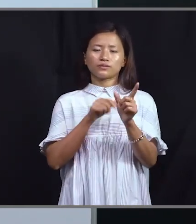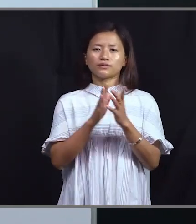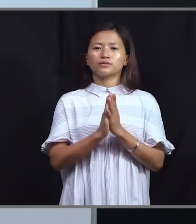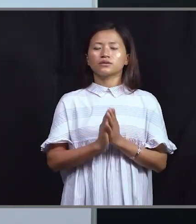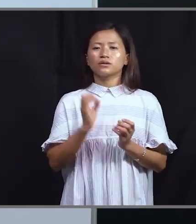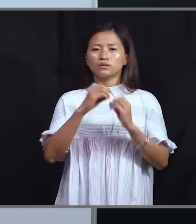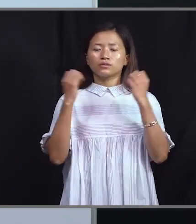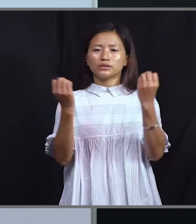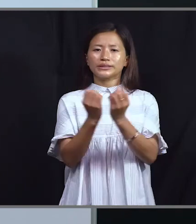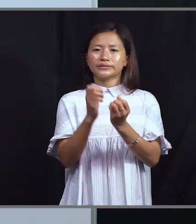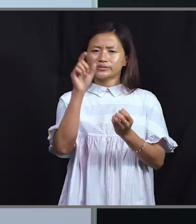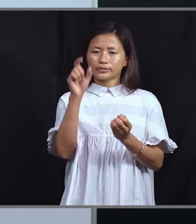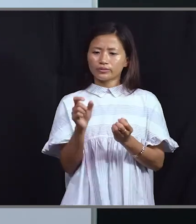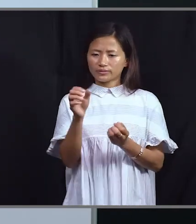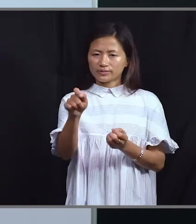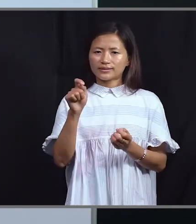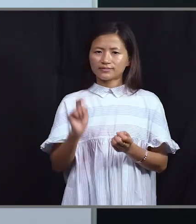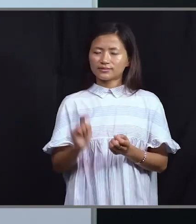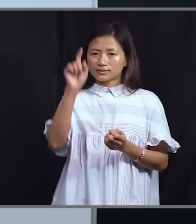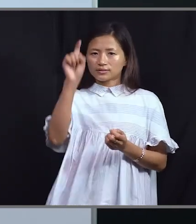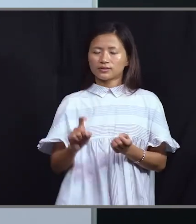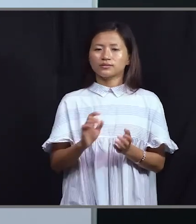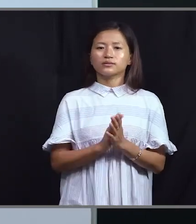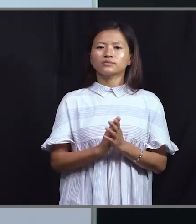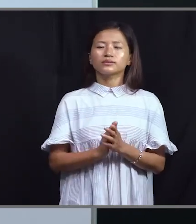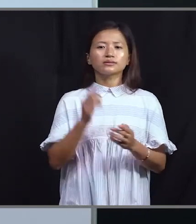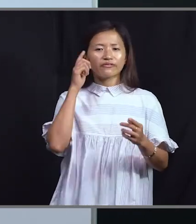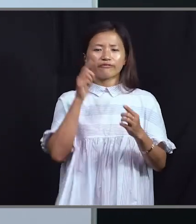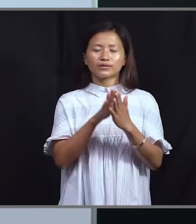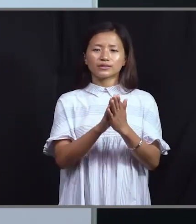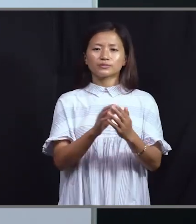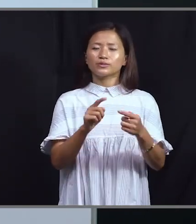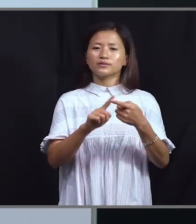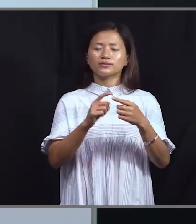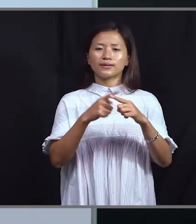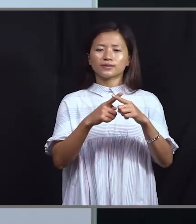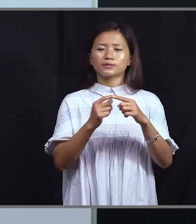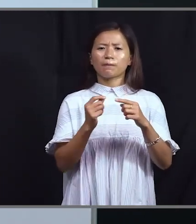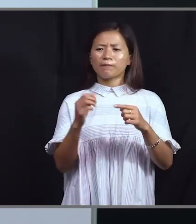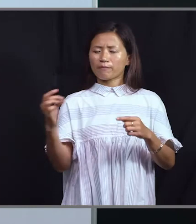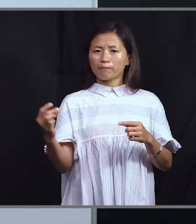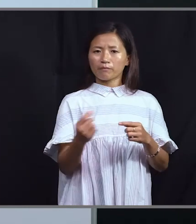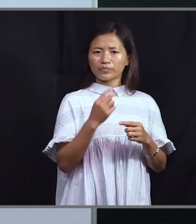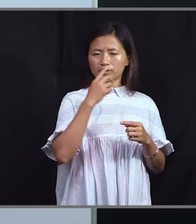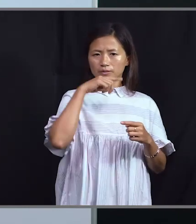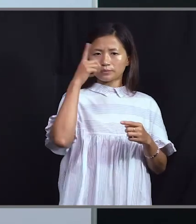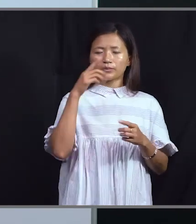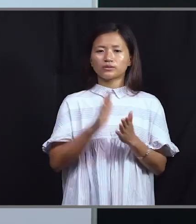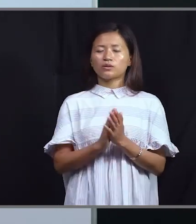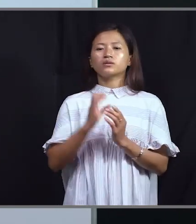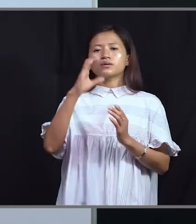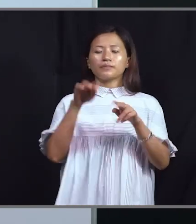an organization requires some specialists. Specialist means someone who is expert, isn't it, in dealing some maybe a computer operator